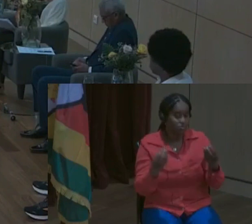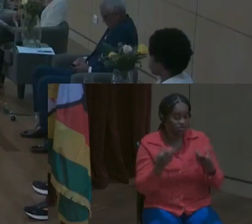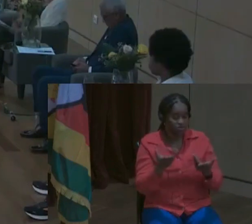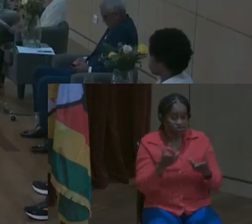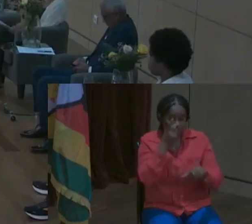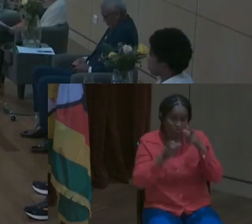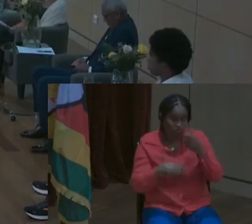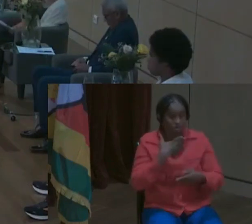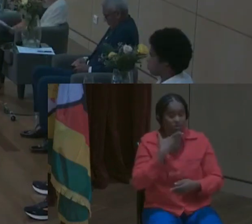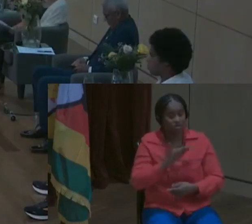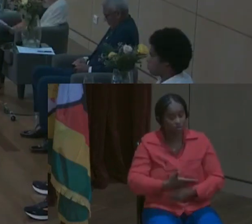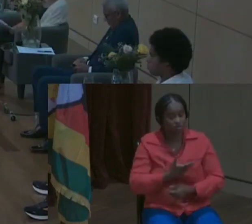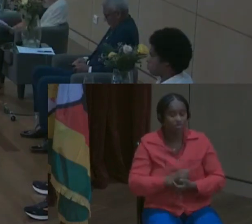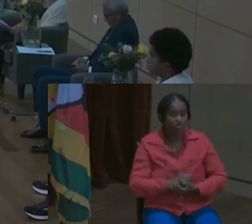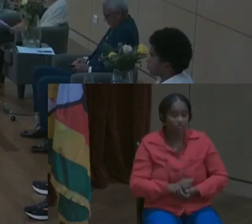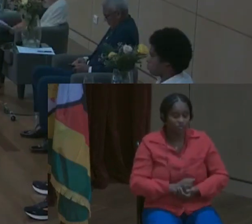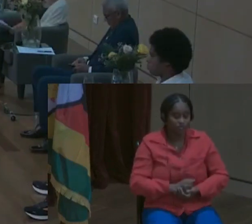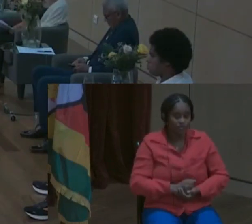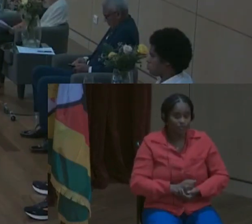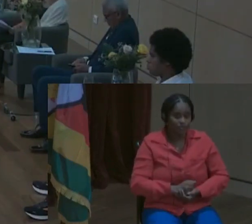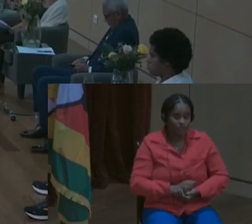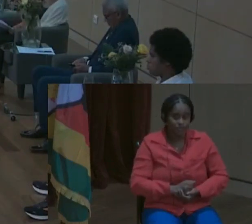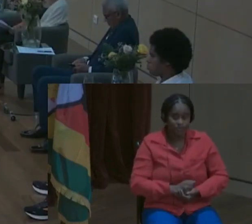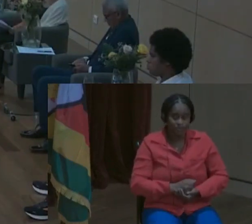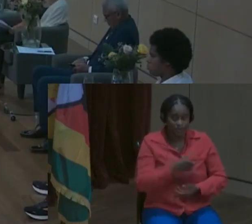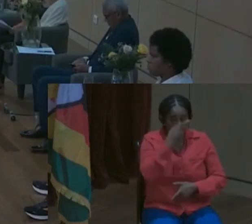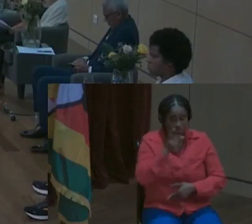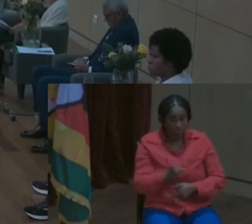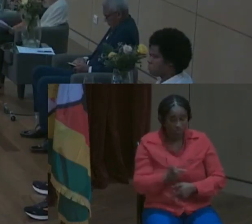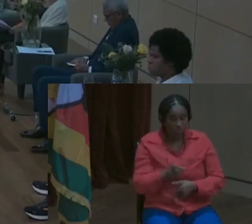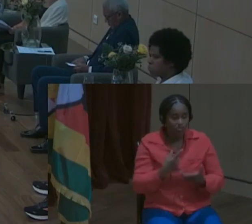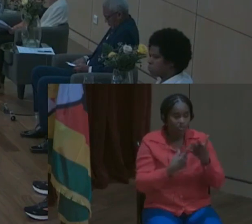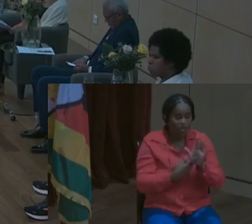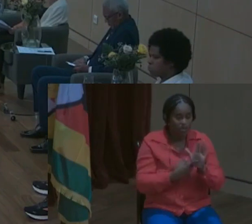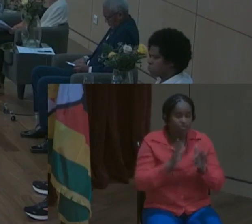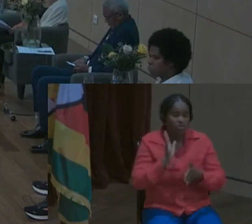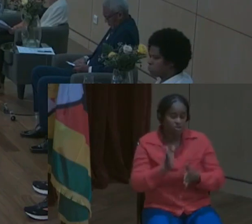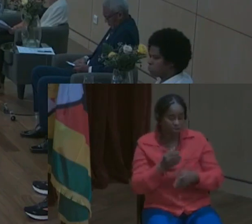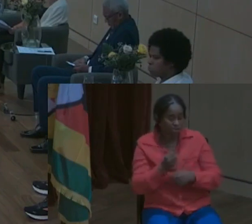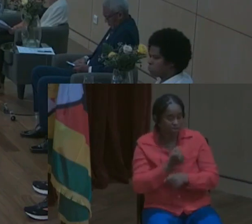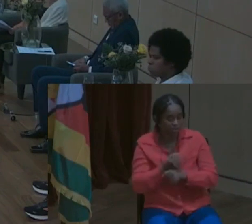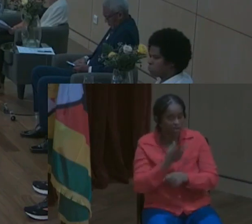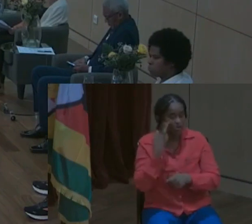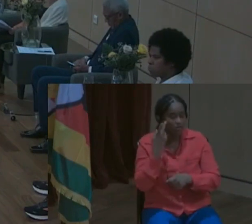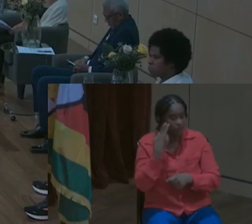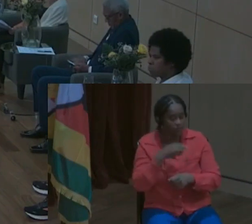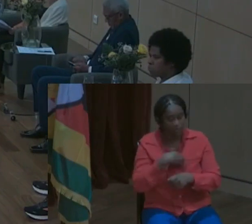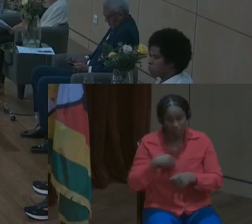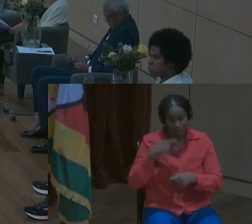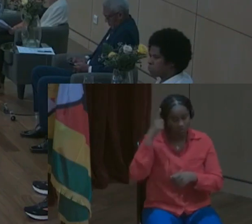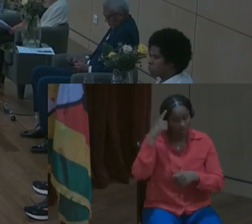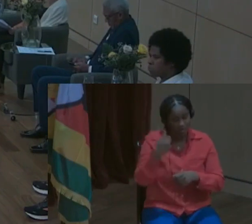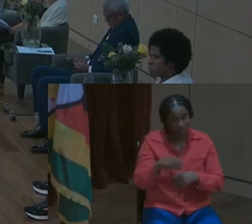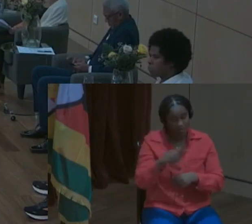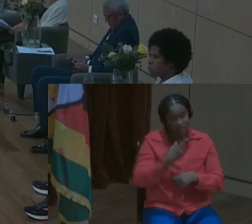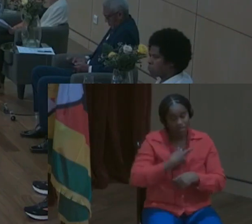or lives with a mental health challenge should be included in planning, should be included in how the services are organized because it affects them.